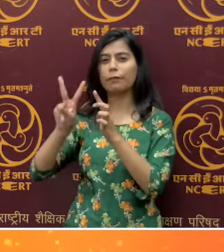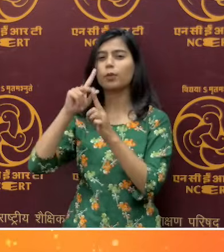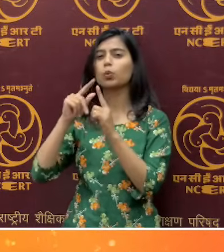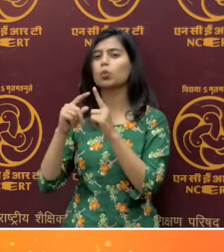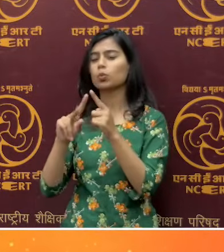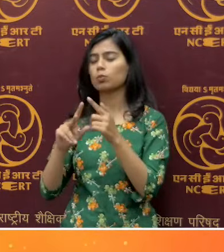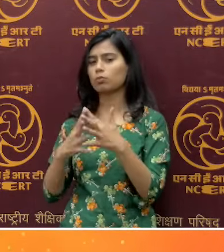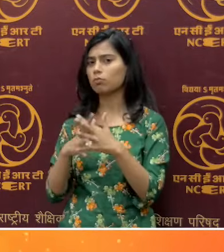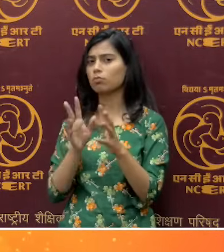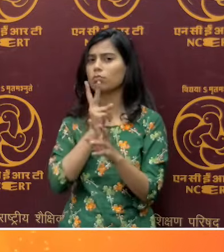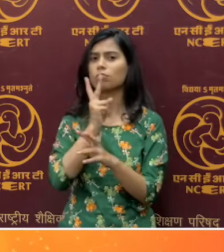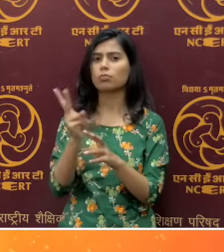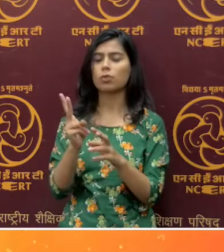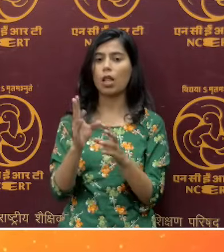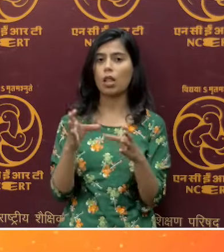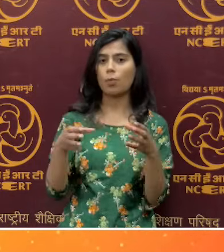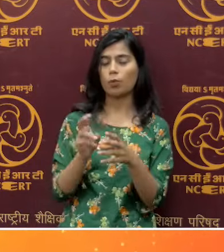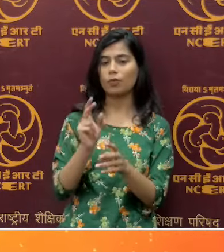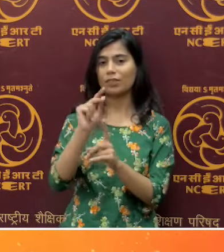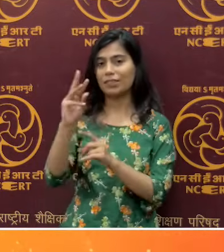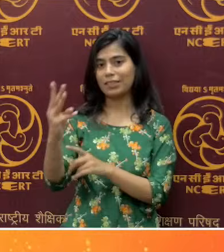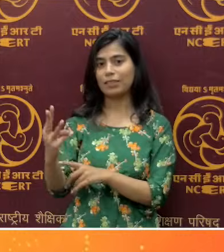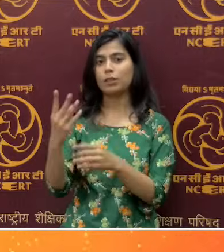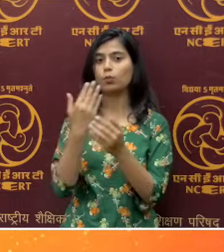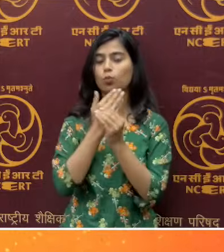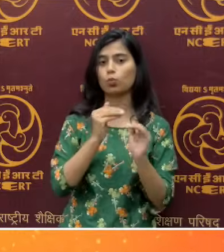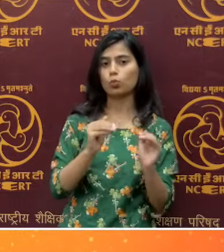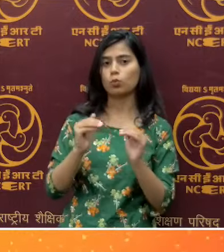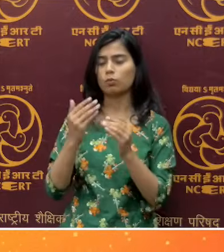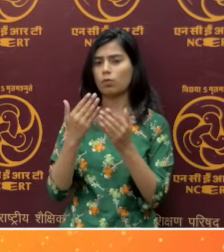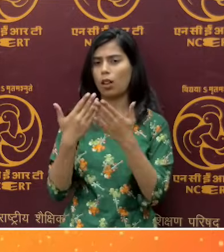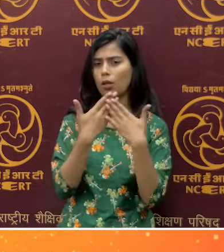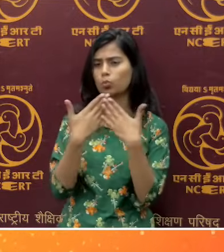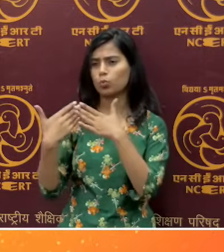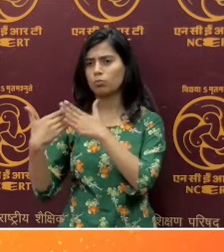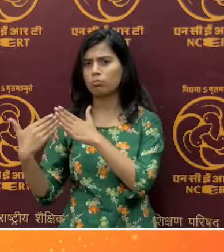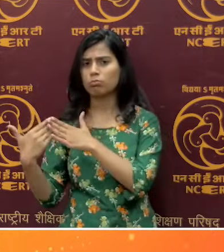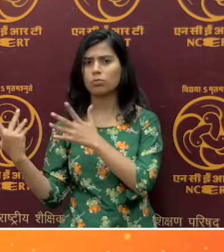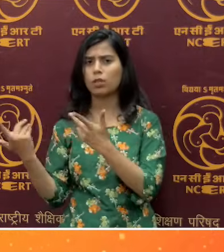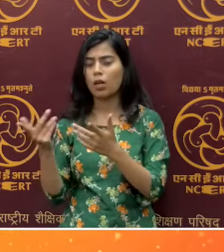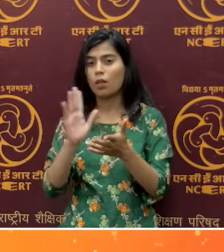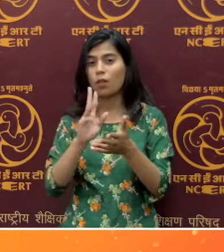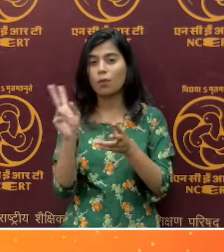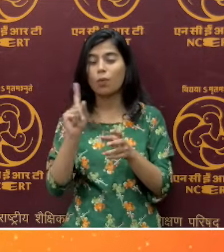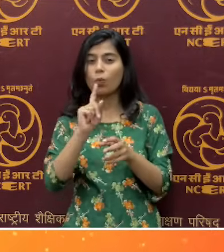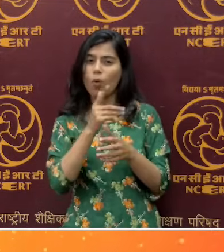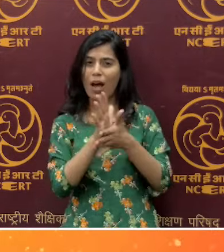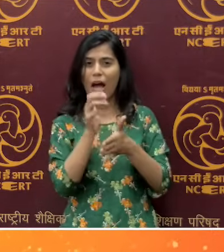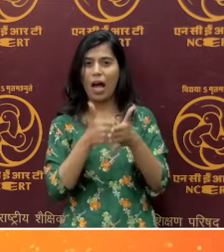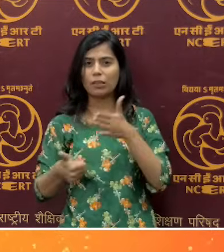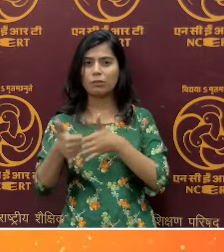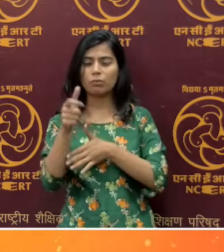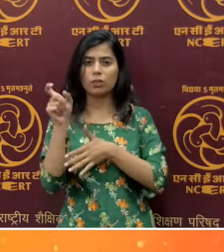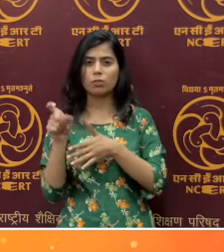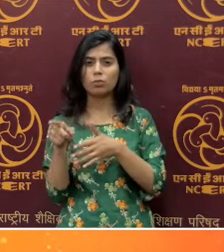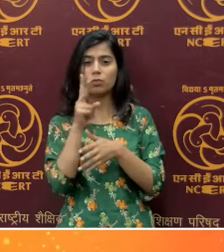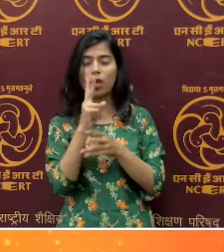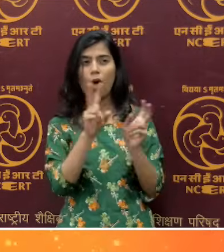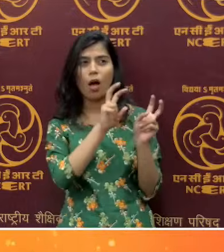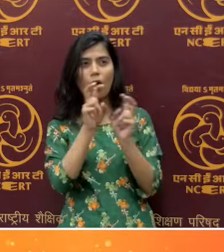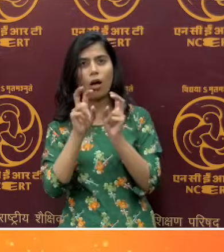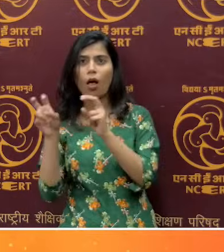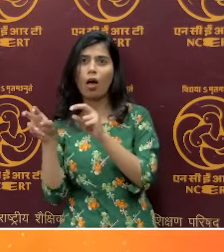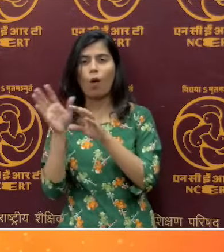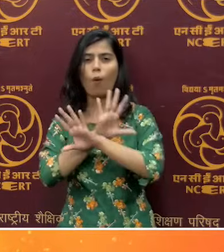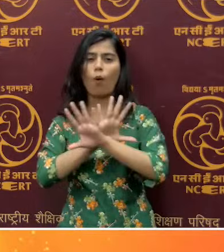performed the screening of 3 schools. So overall here head teacher can observe all the details. Now over to you, Saili, for